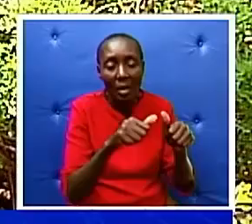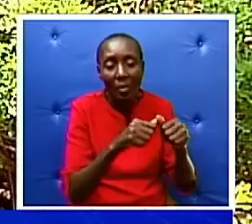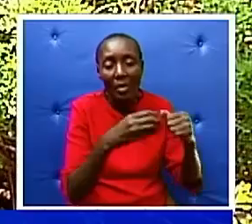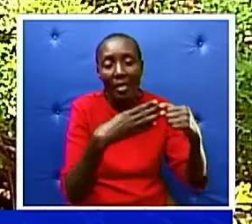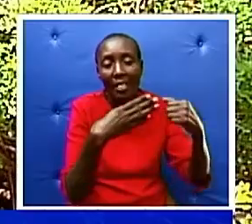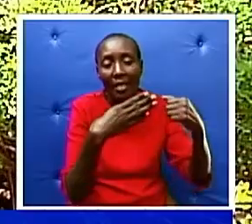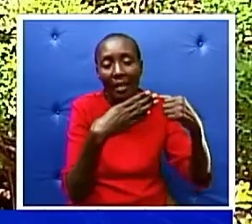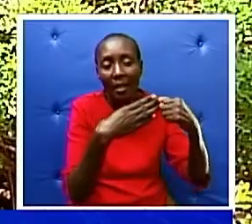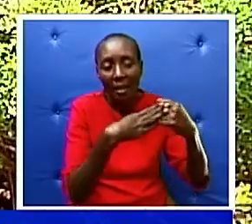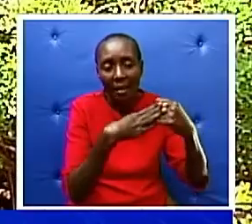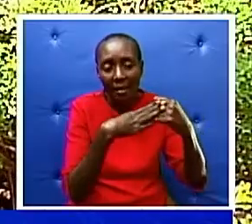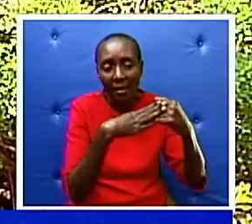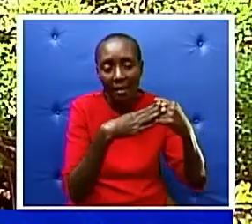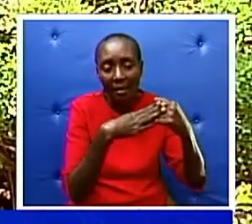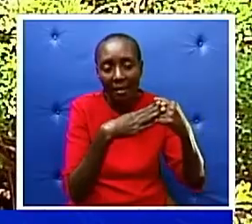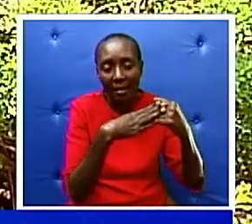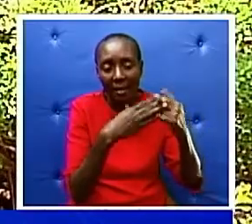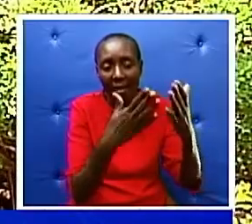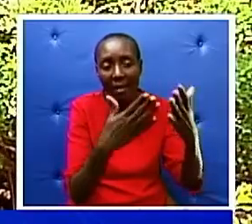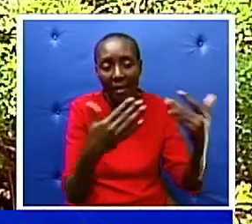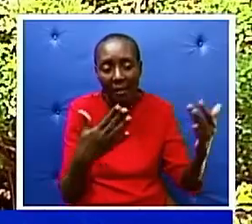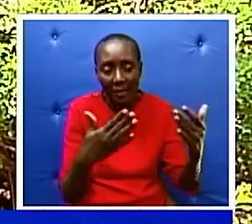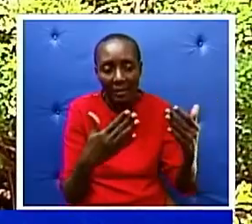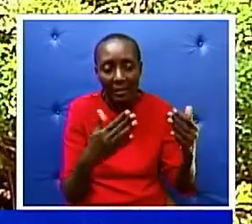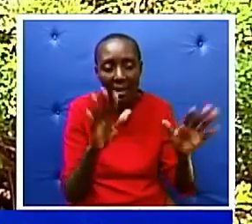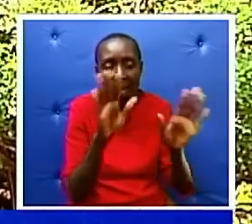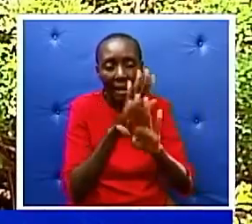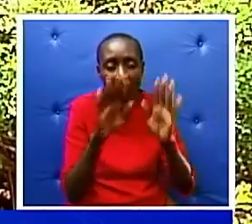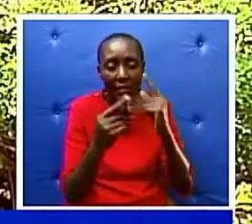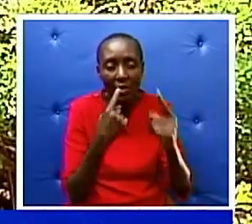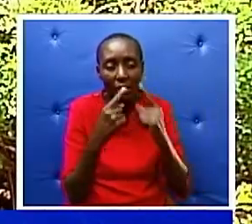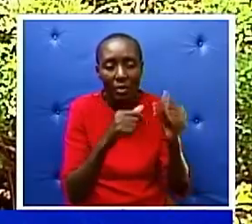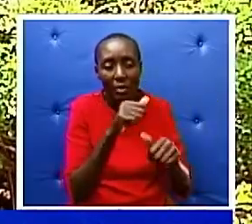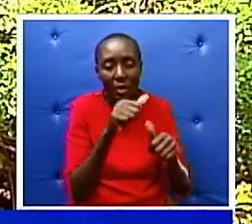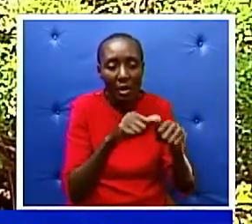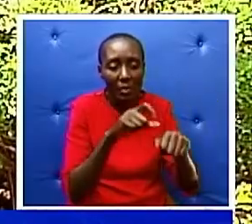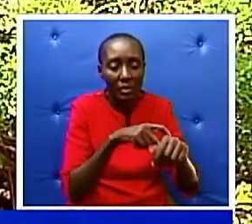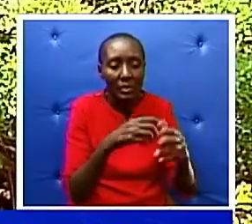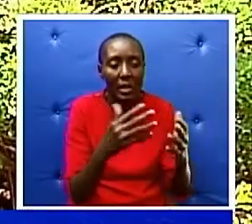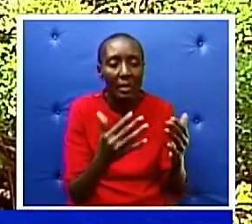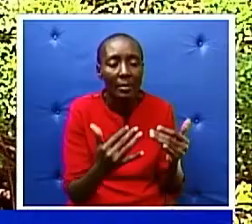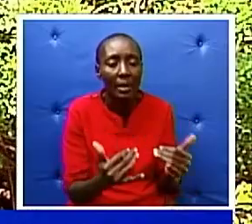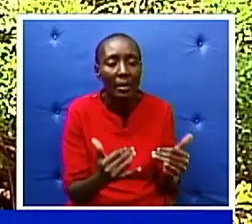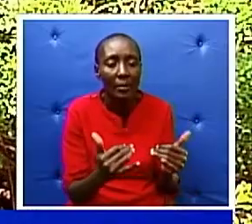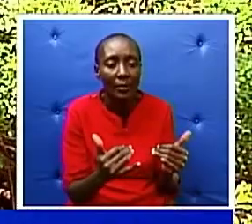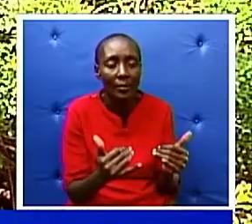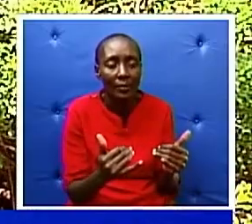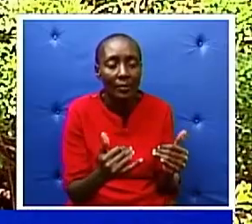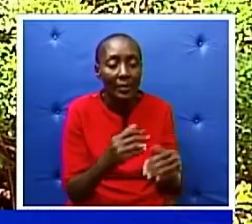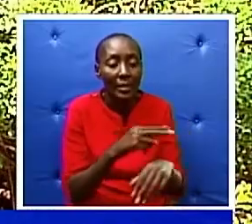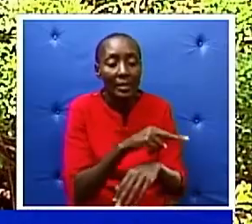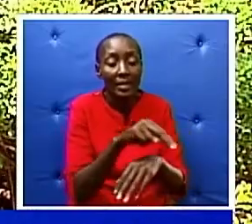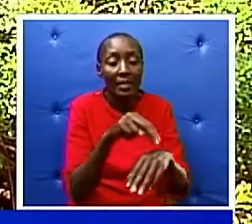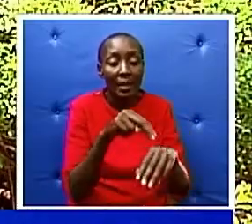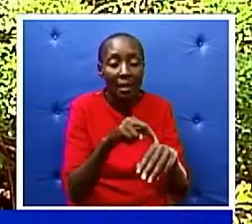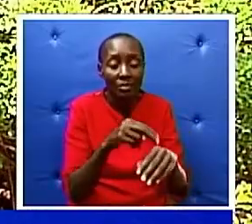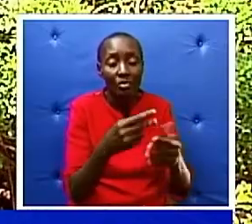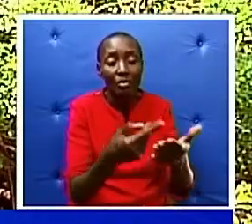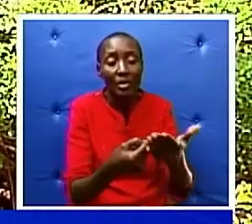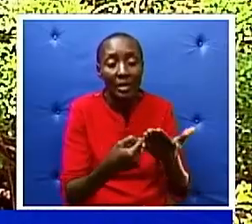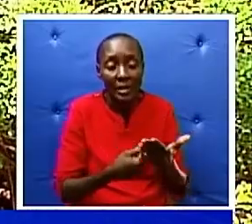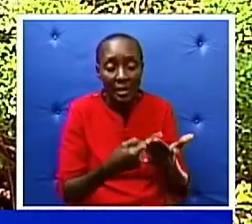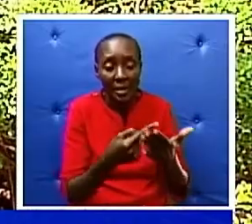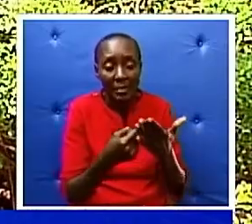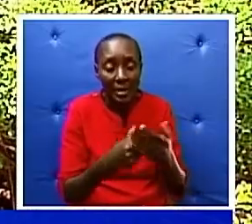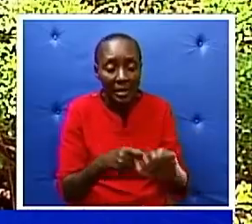thematic areas. Mm-hmm. And whatever we are talking about right now is that national conversation. So